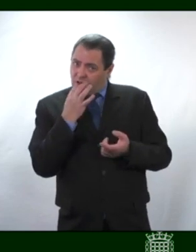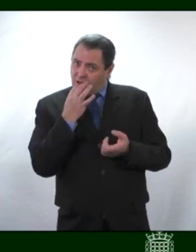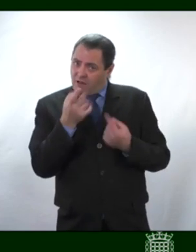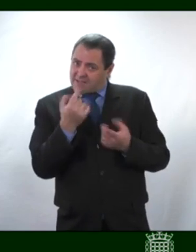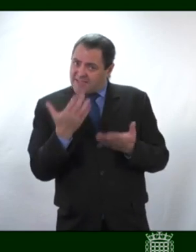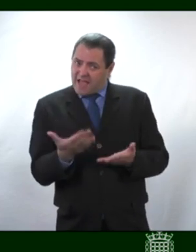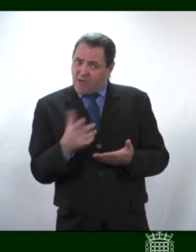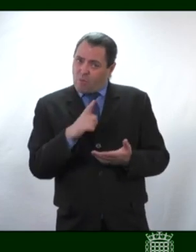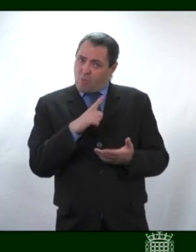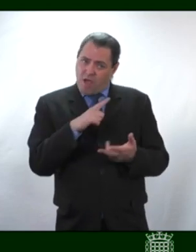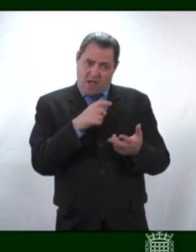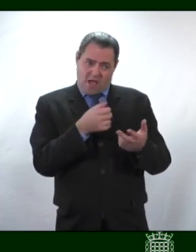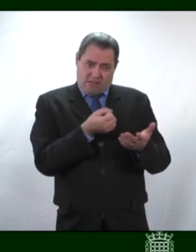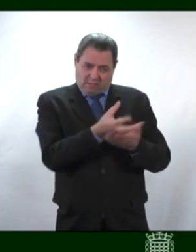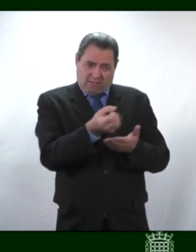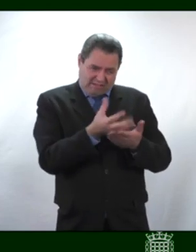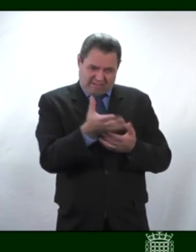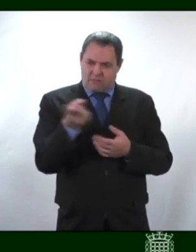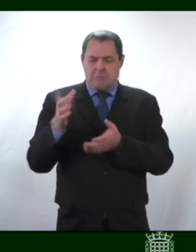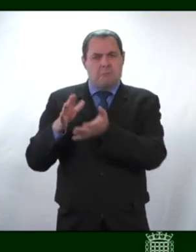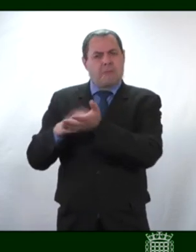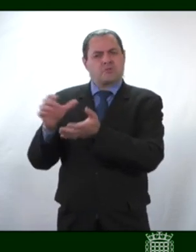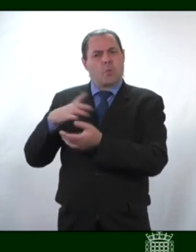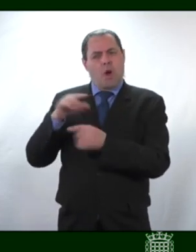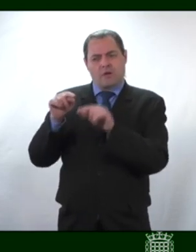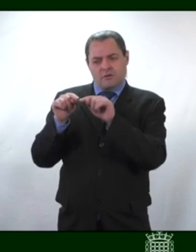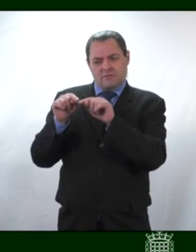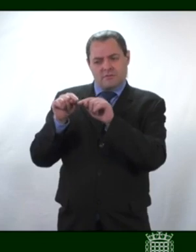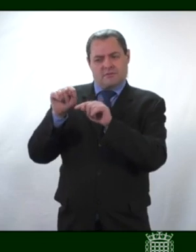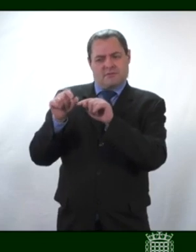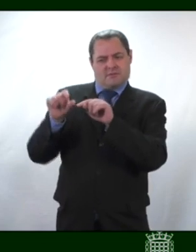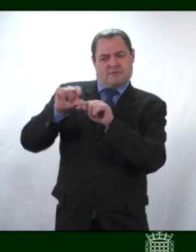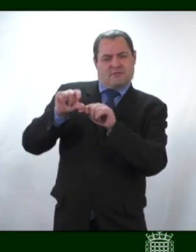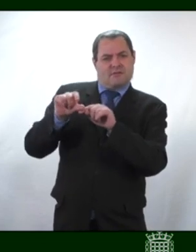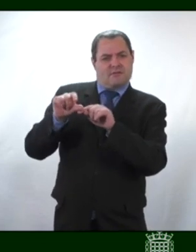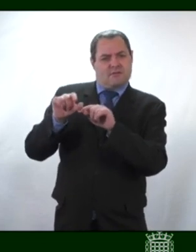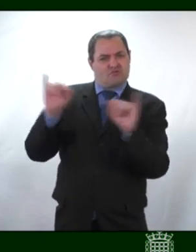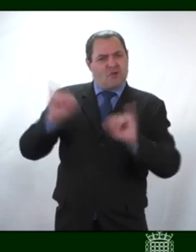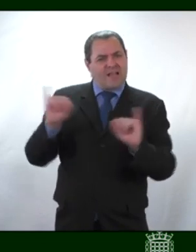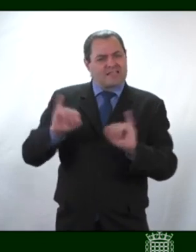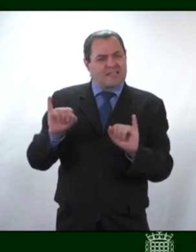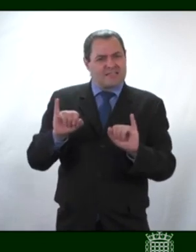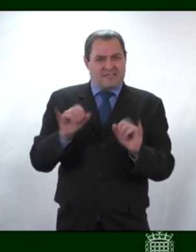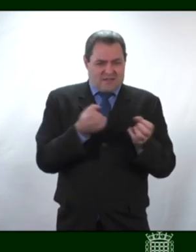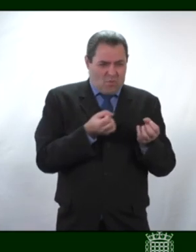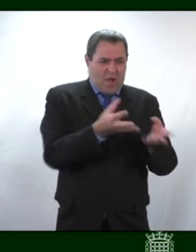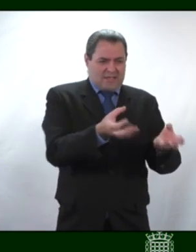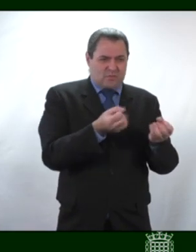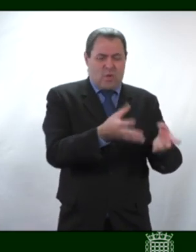Why is Manchester not entitled to the money that it needs to get by through this crisis when so much money is being wasted